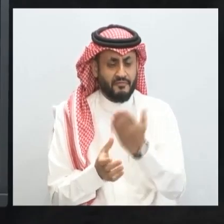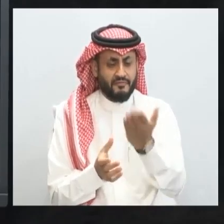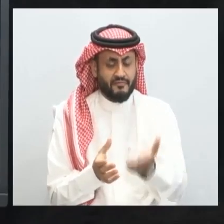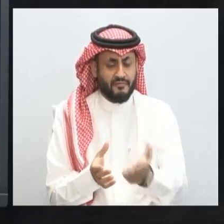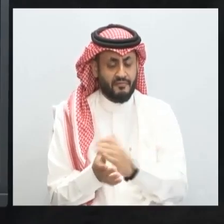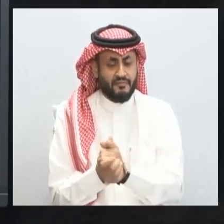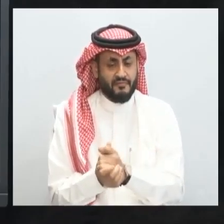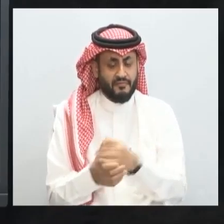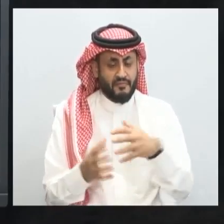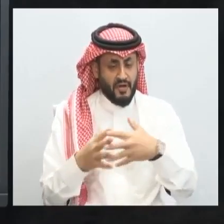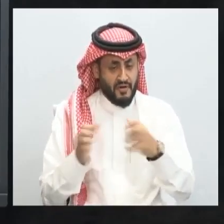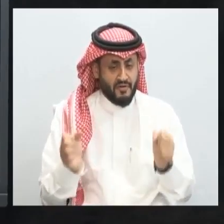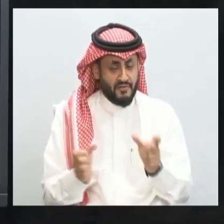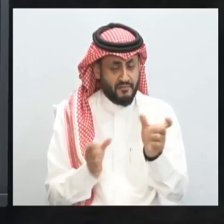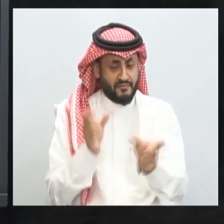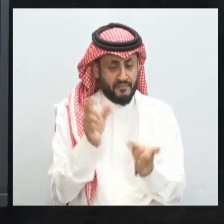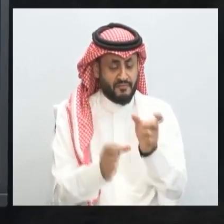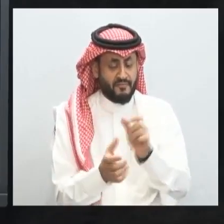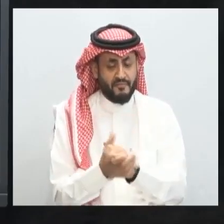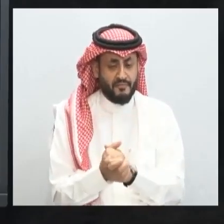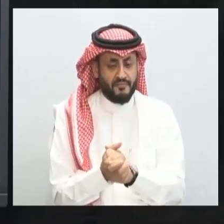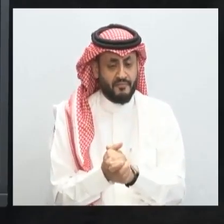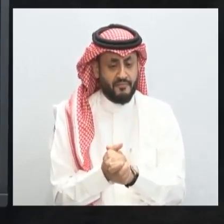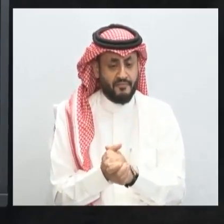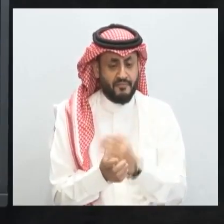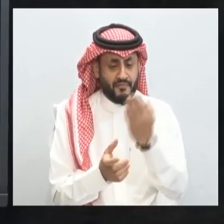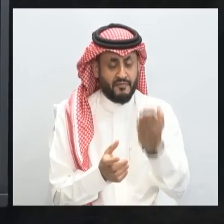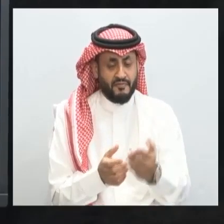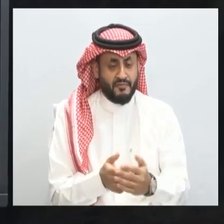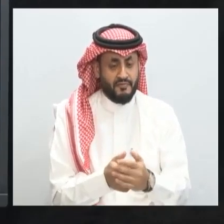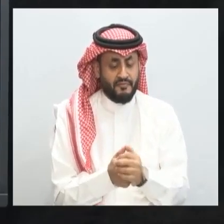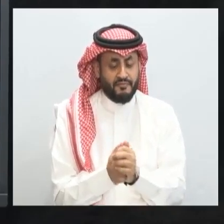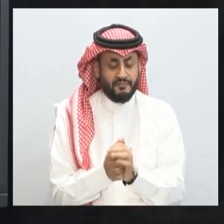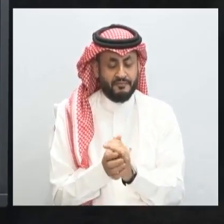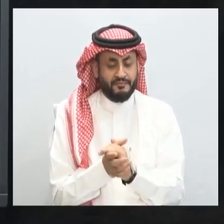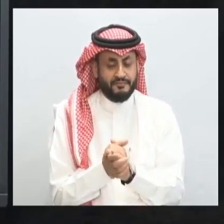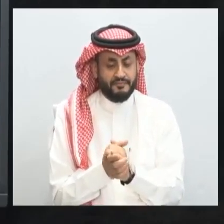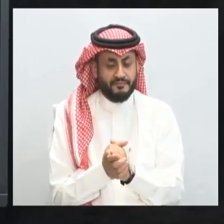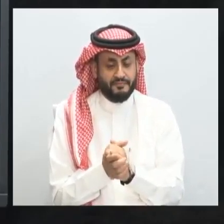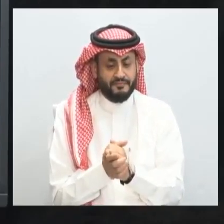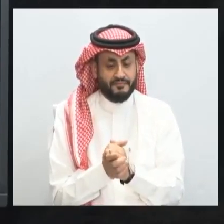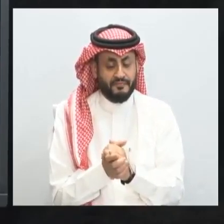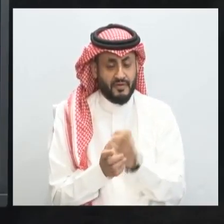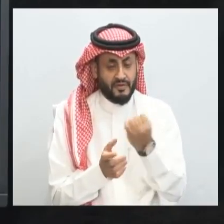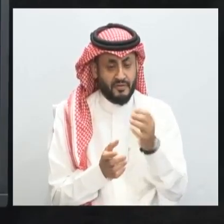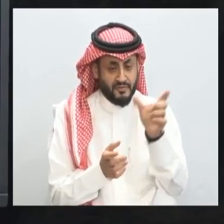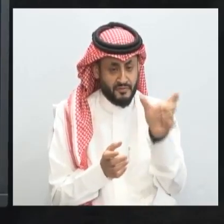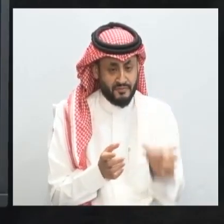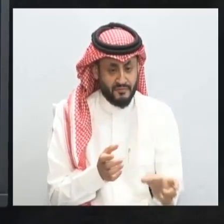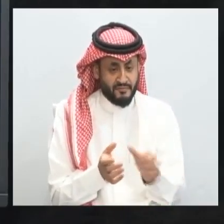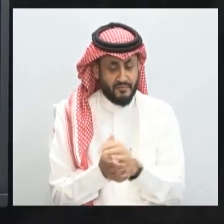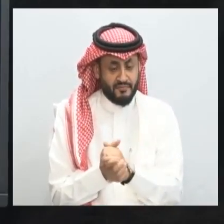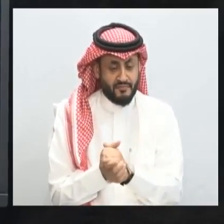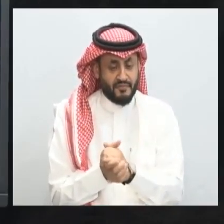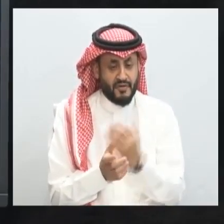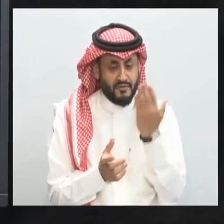the vocabulary task. Now we have here the after reading. There are words. We are going to just read